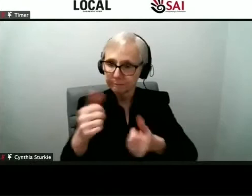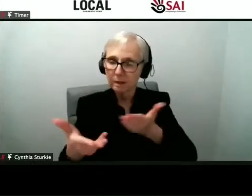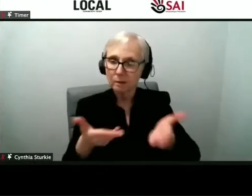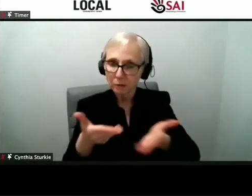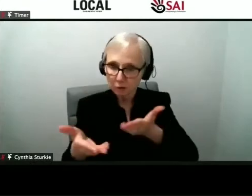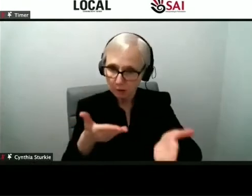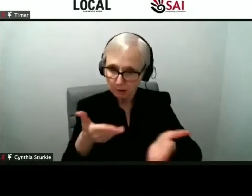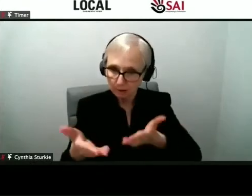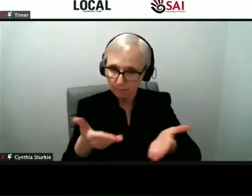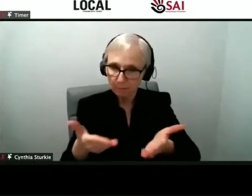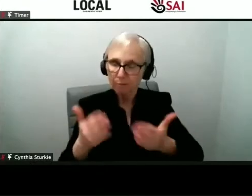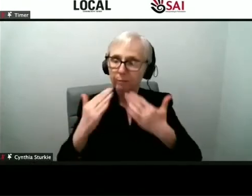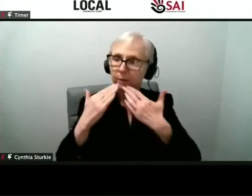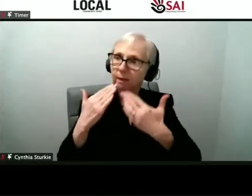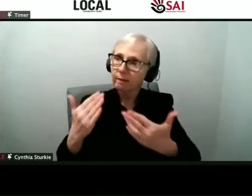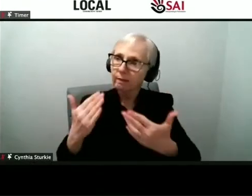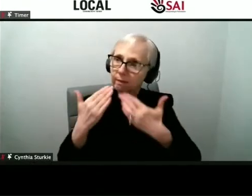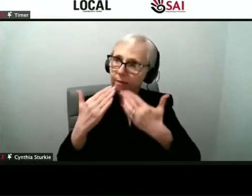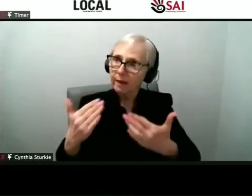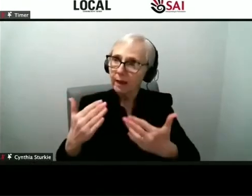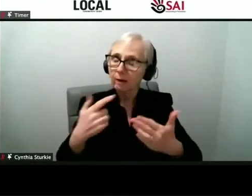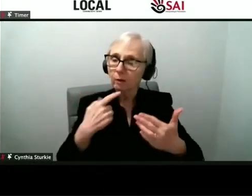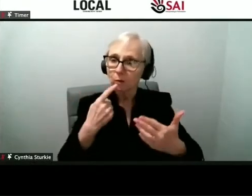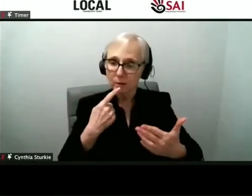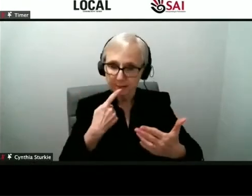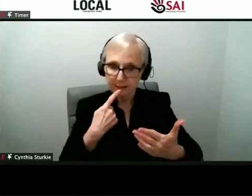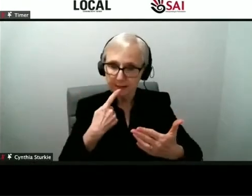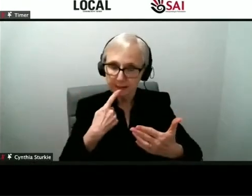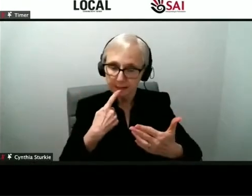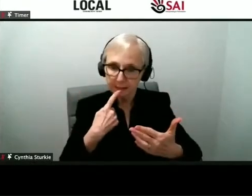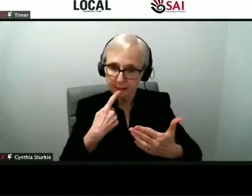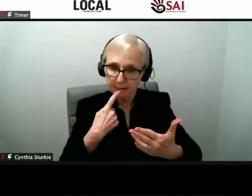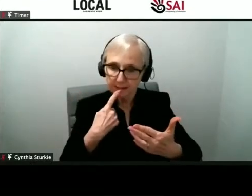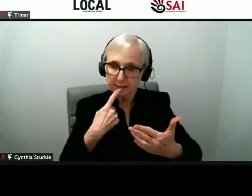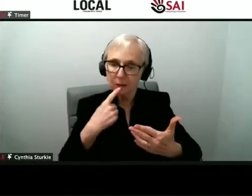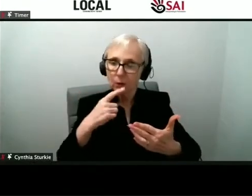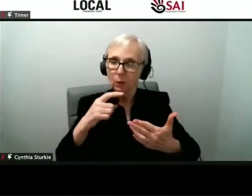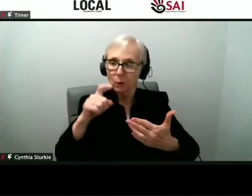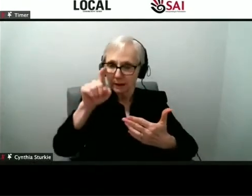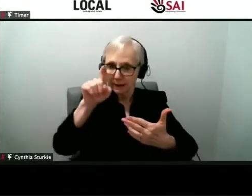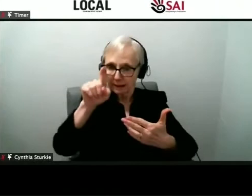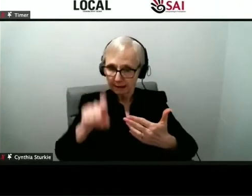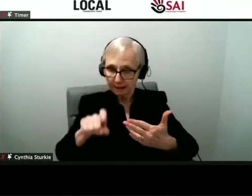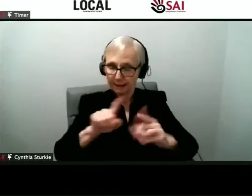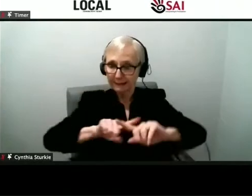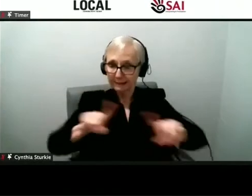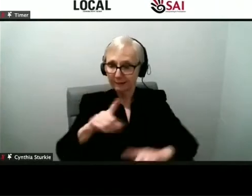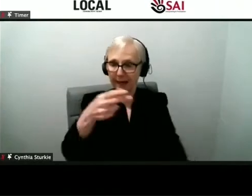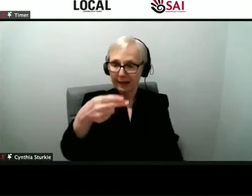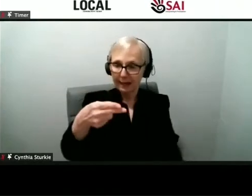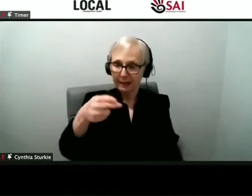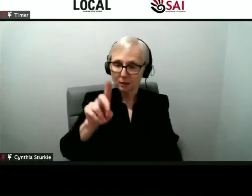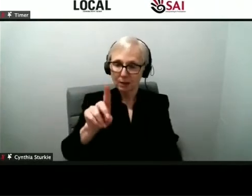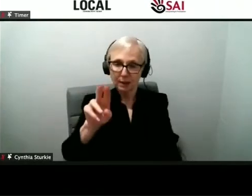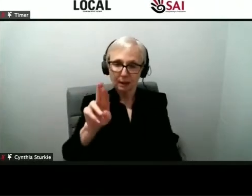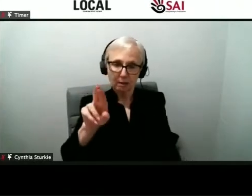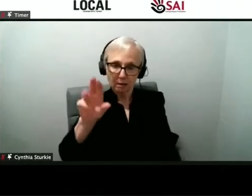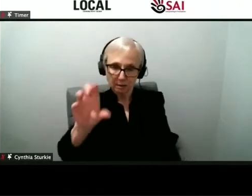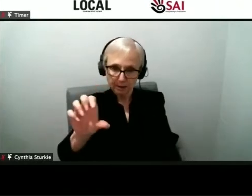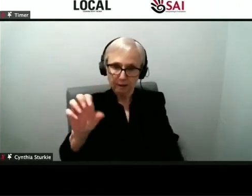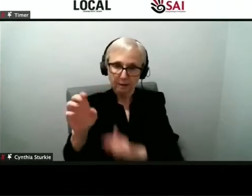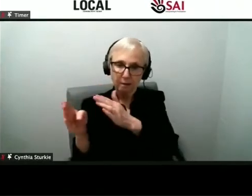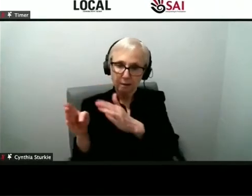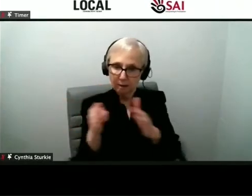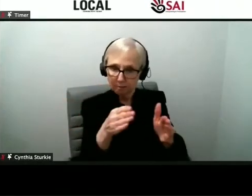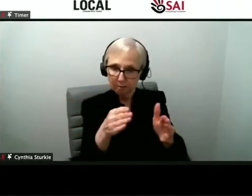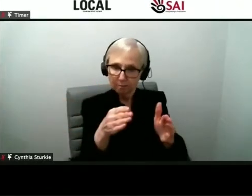community. I want to thank those who did say that we needed to see a difference in HDRC and in our planning of